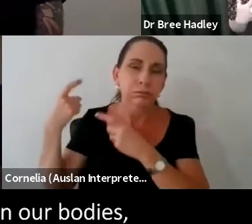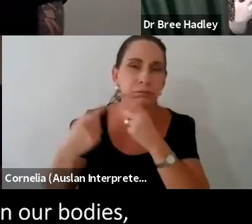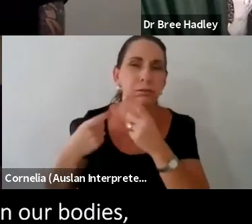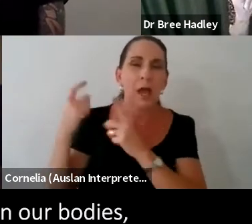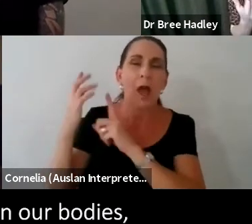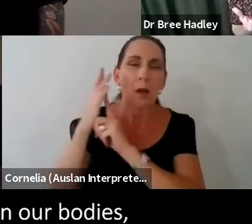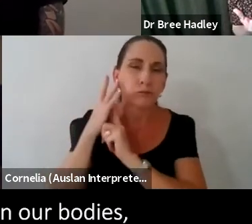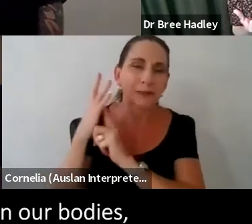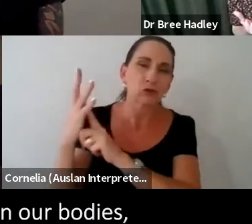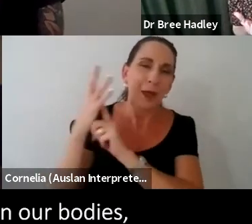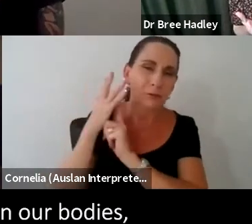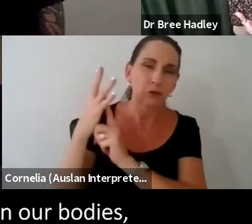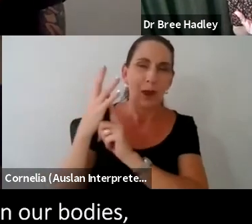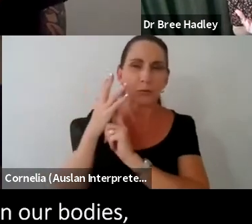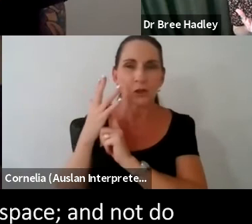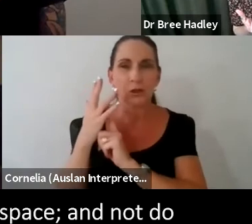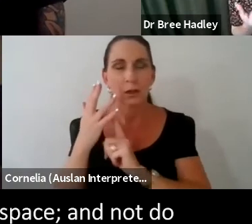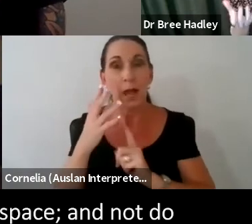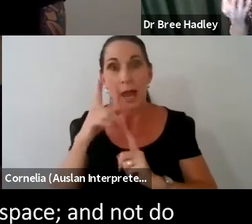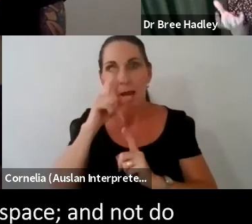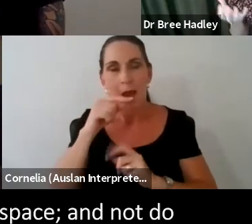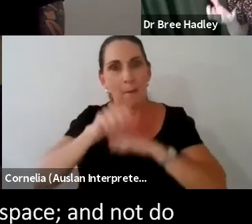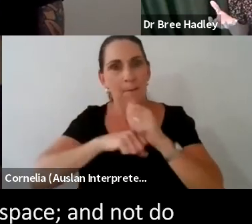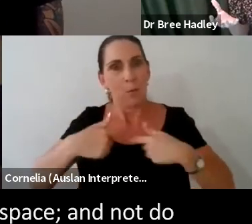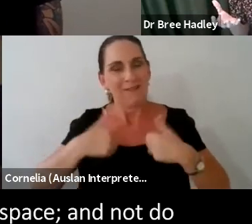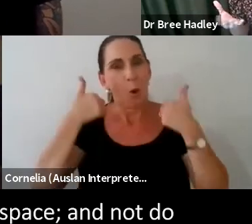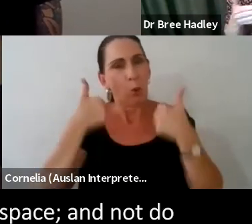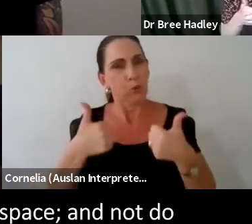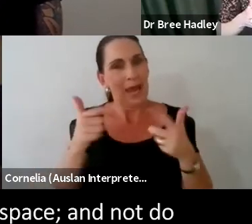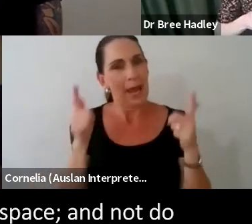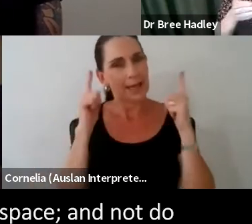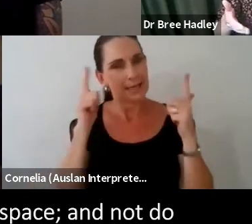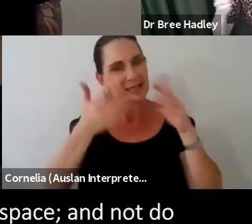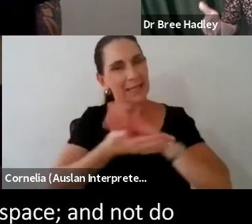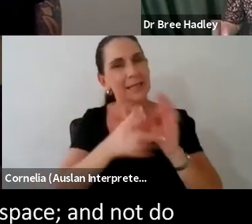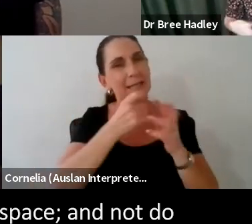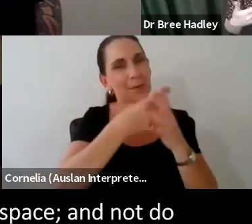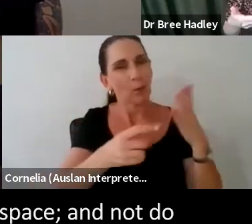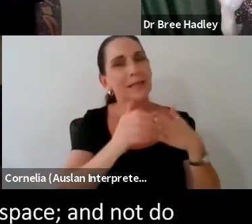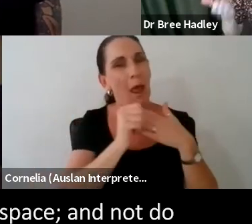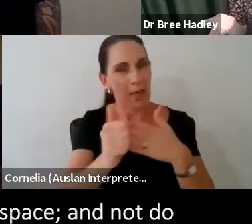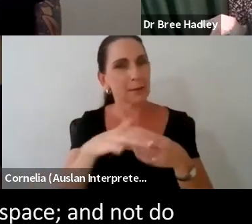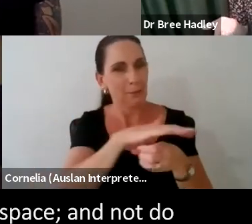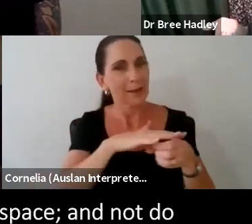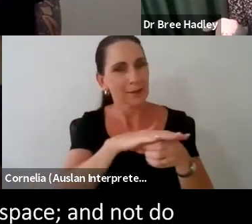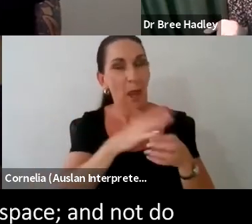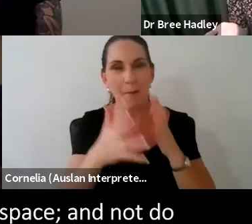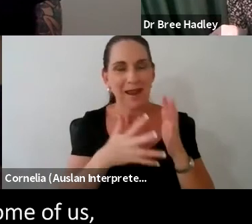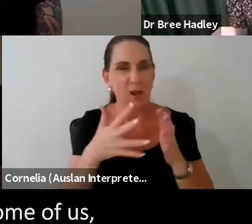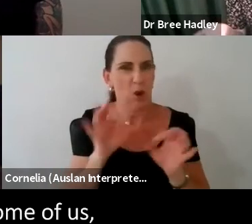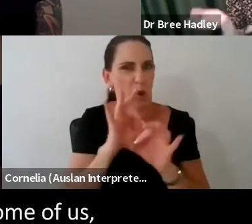bodies enables us to be good leaders in a disability-led space and not do the thing that we have